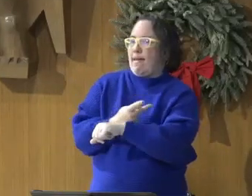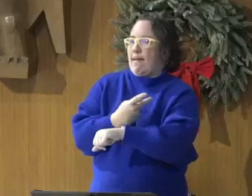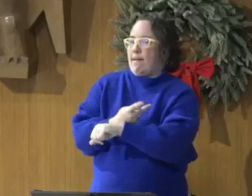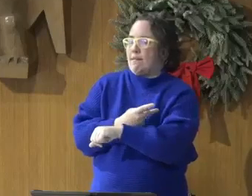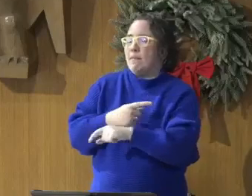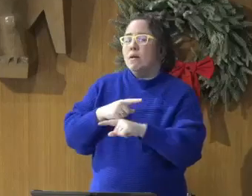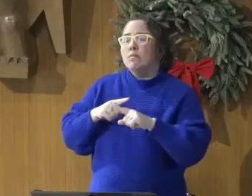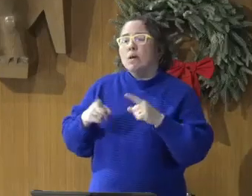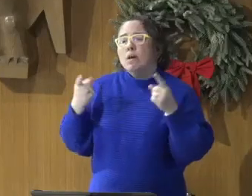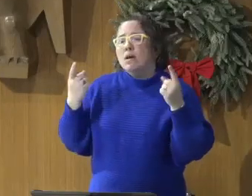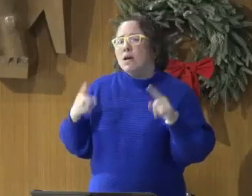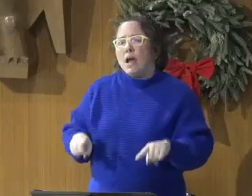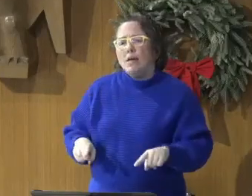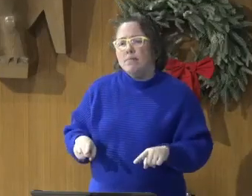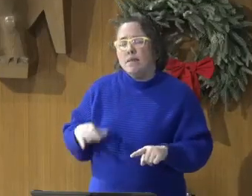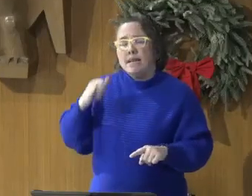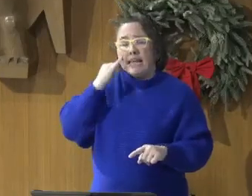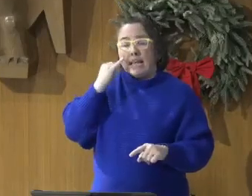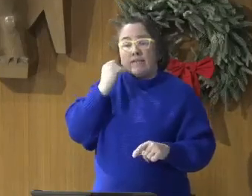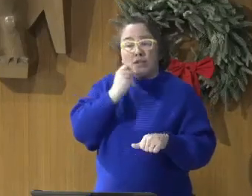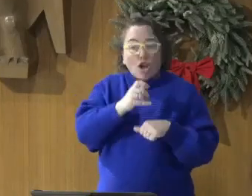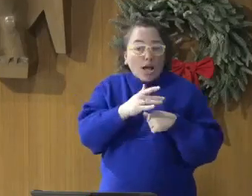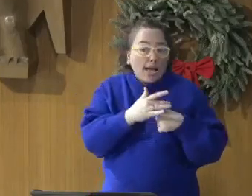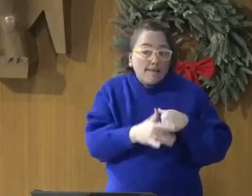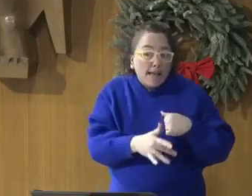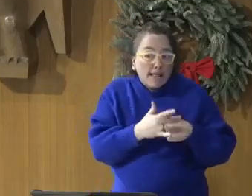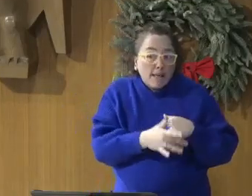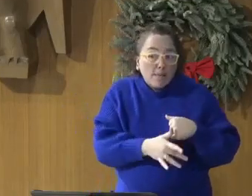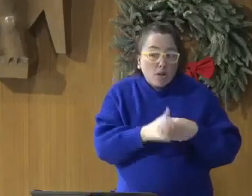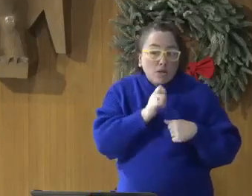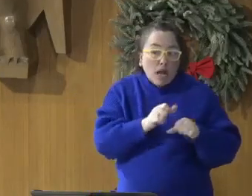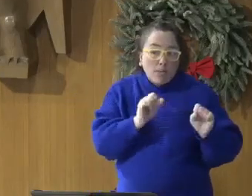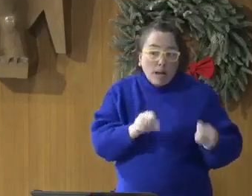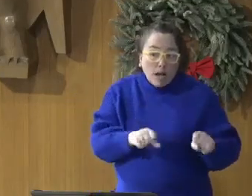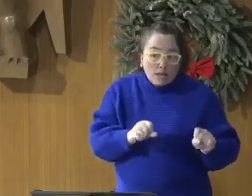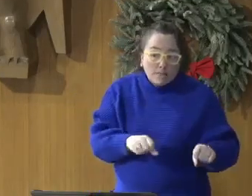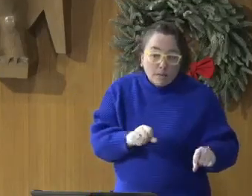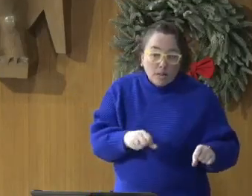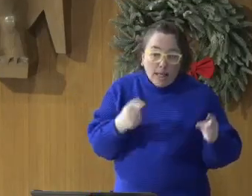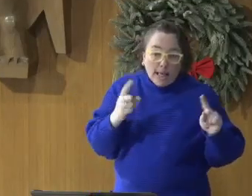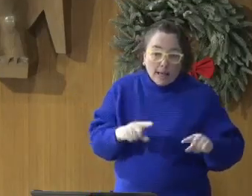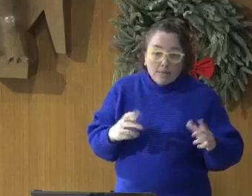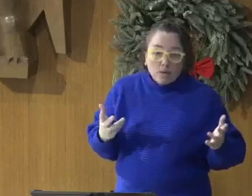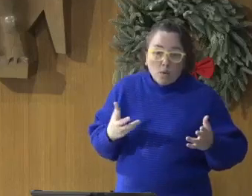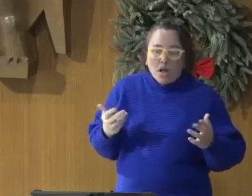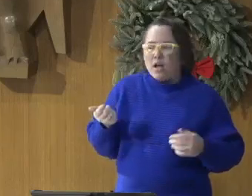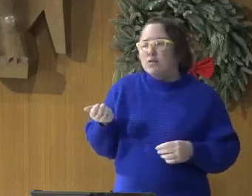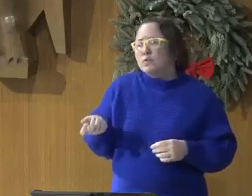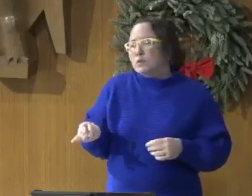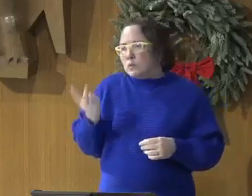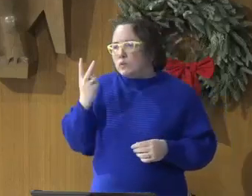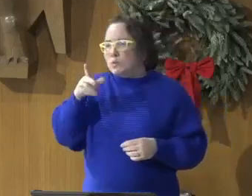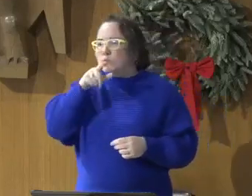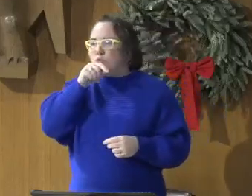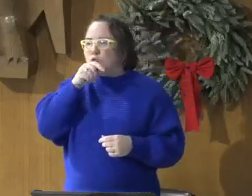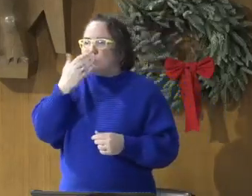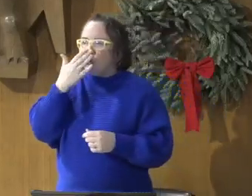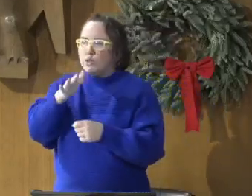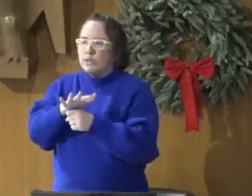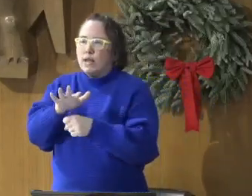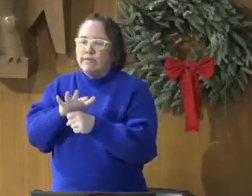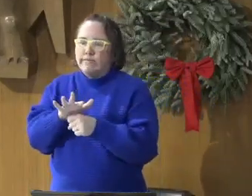made the exception that if that wasn't a possibility, a couple pigeons would suffice.